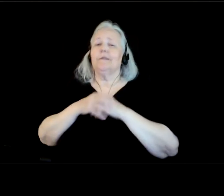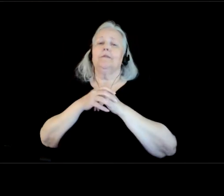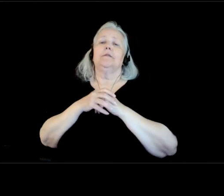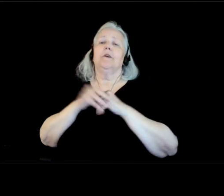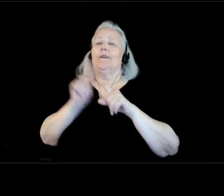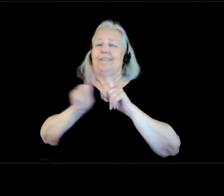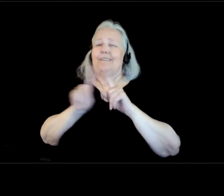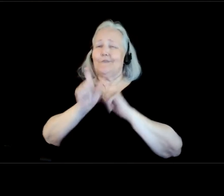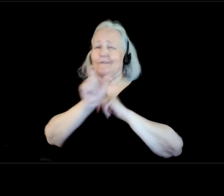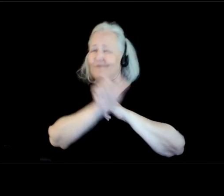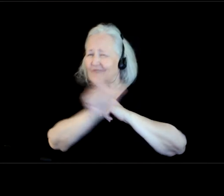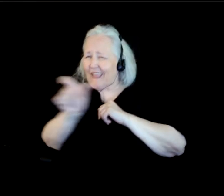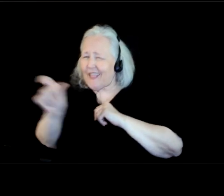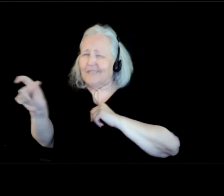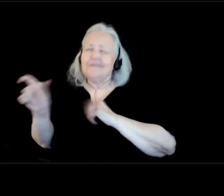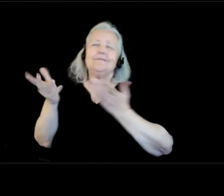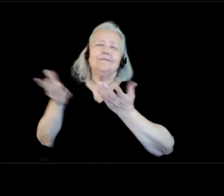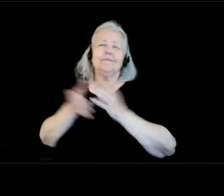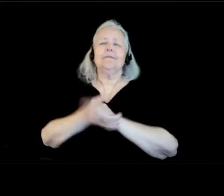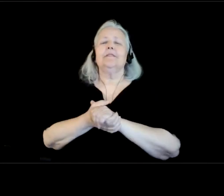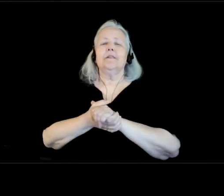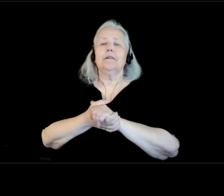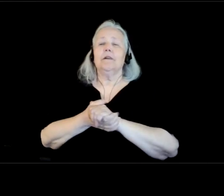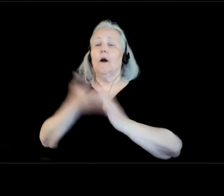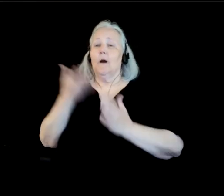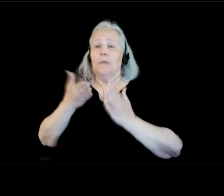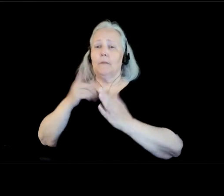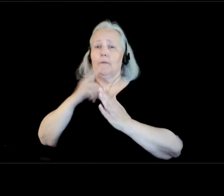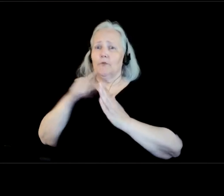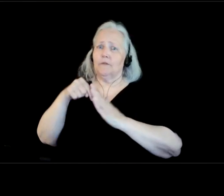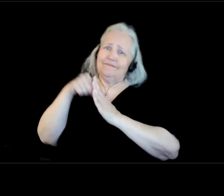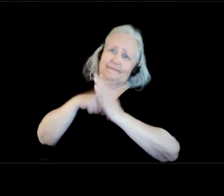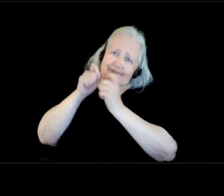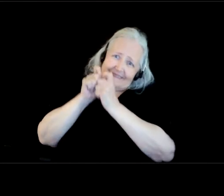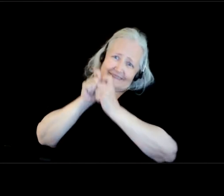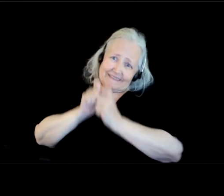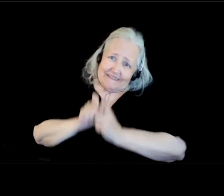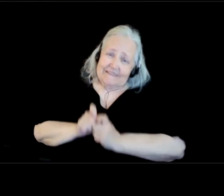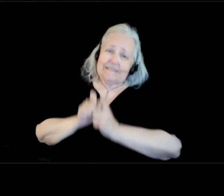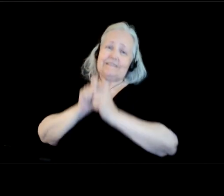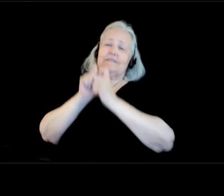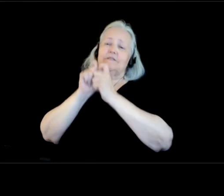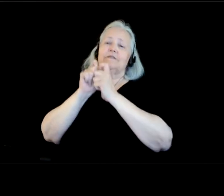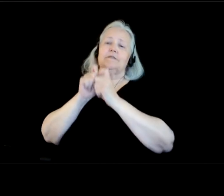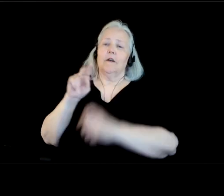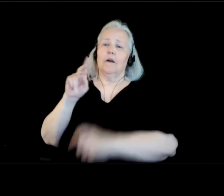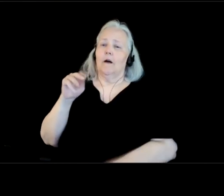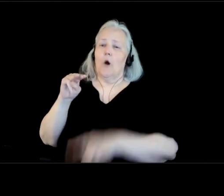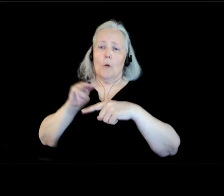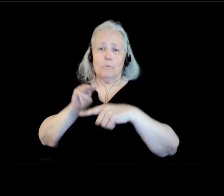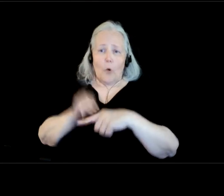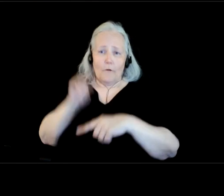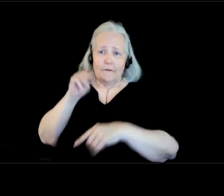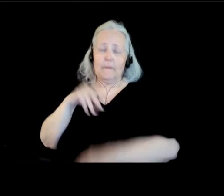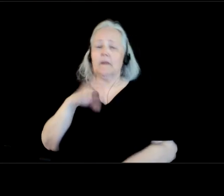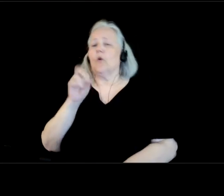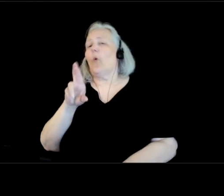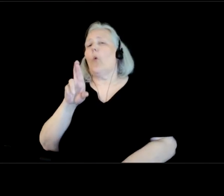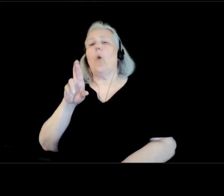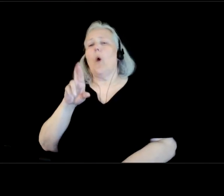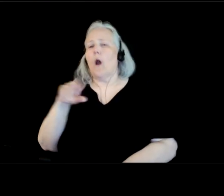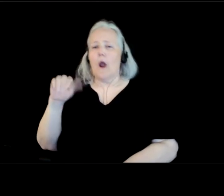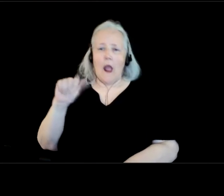fields. Maybe it was how detailed, you know, you went on the morphemic representation, how you handled allomorphy.